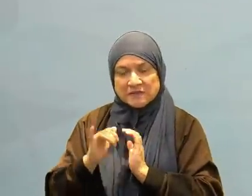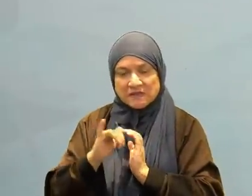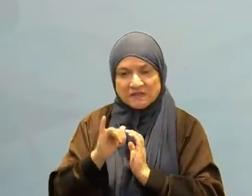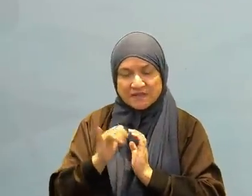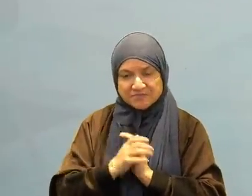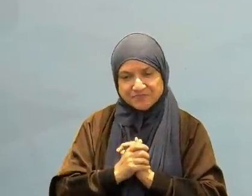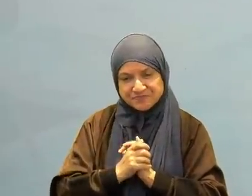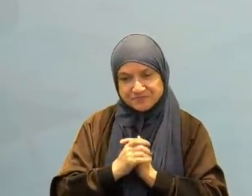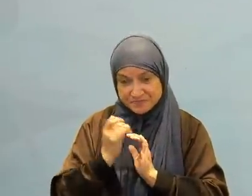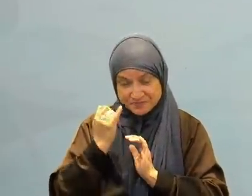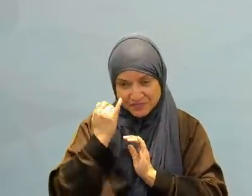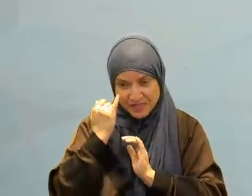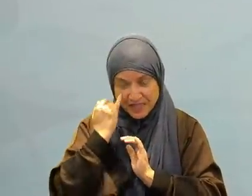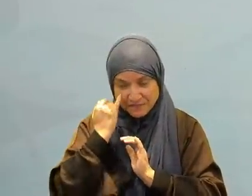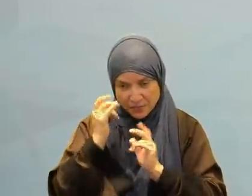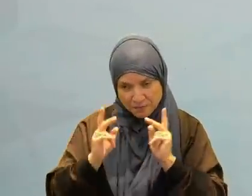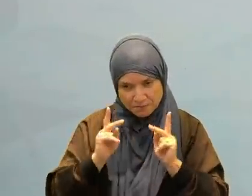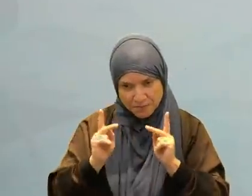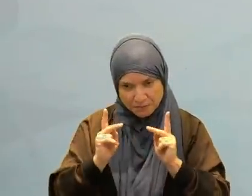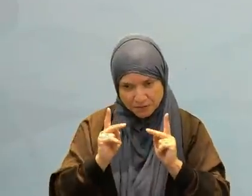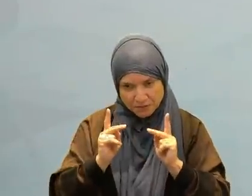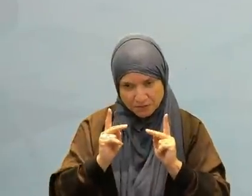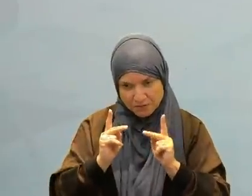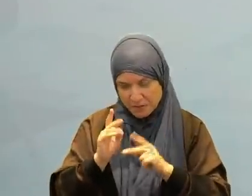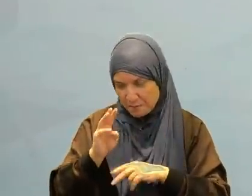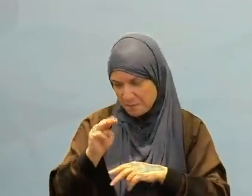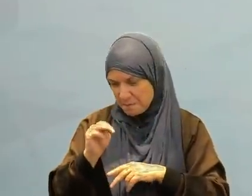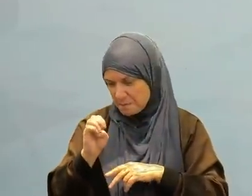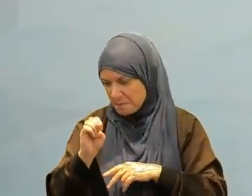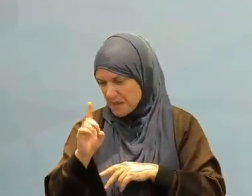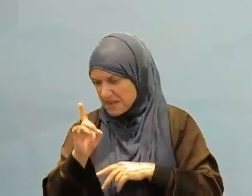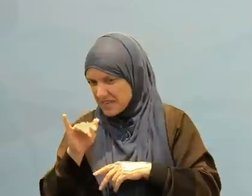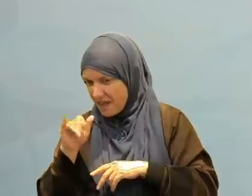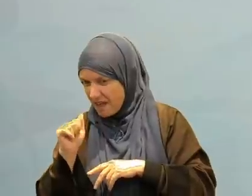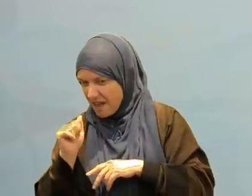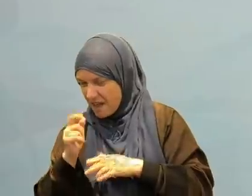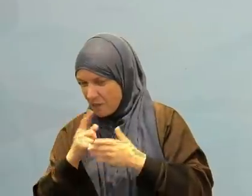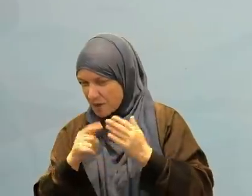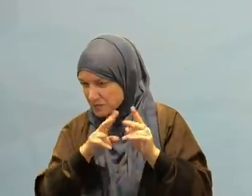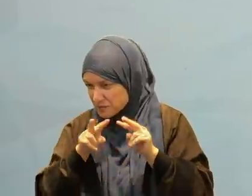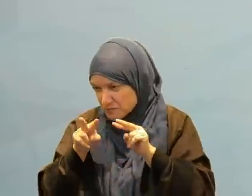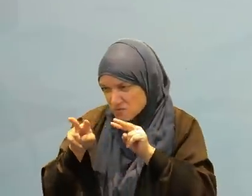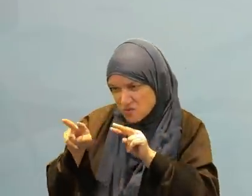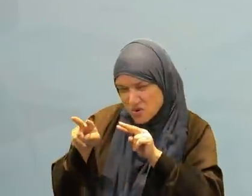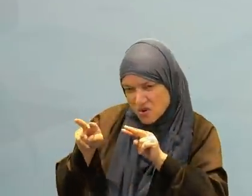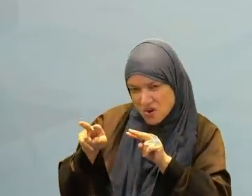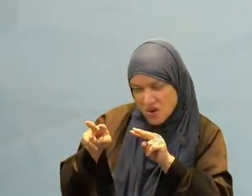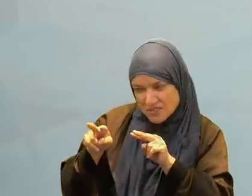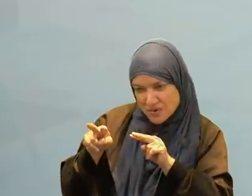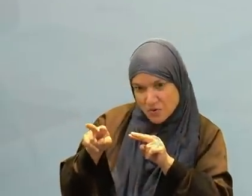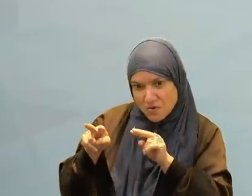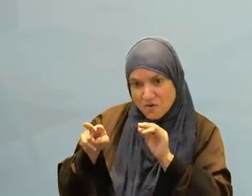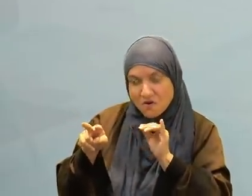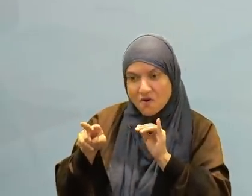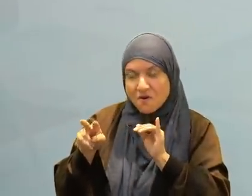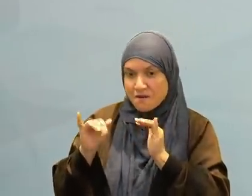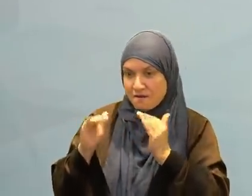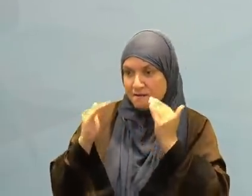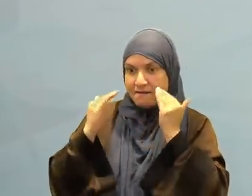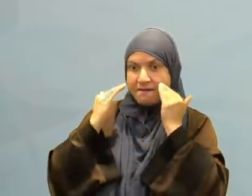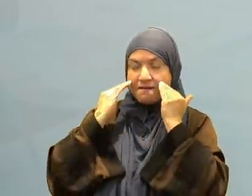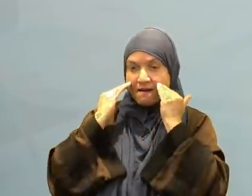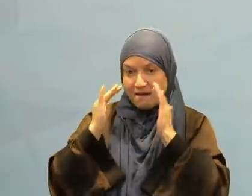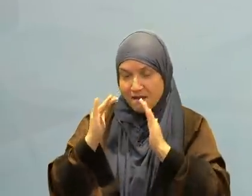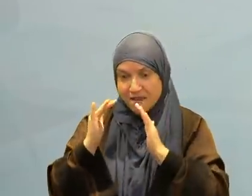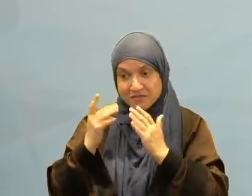beginning. But I was thinking about Ramadan, and when we're talking about Ramadan in particular, and there are several dimensions to this.